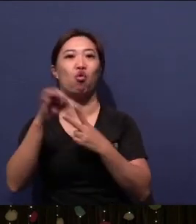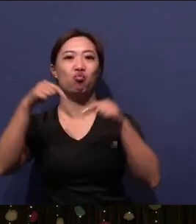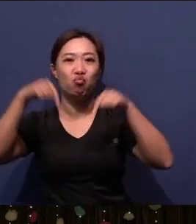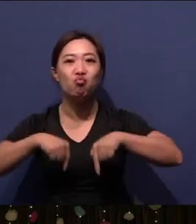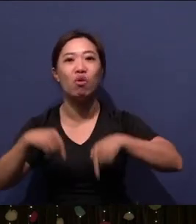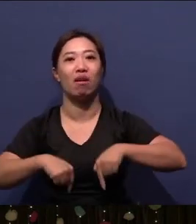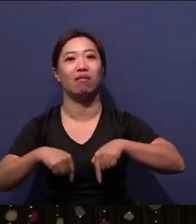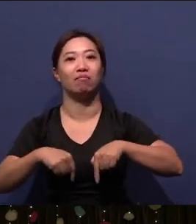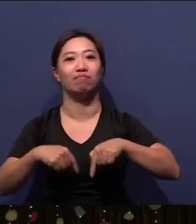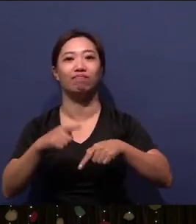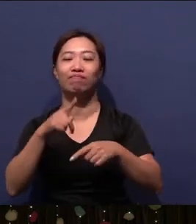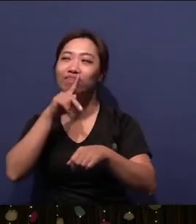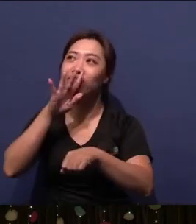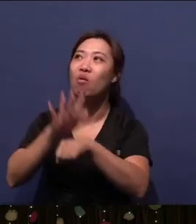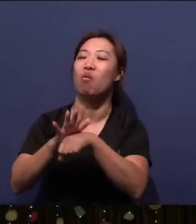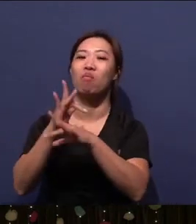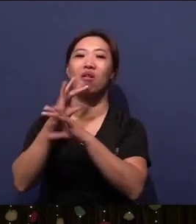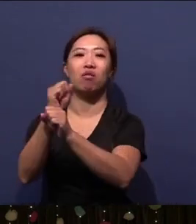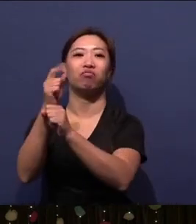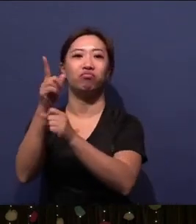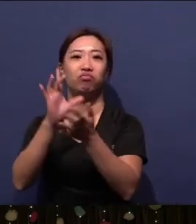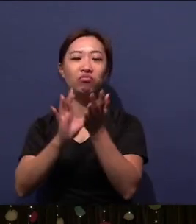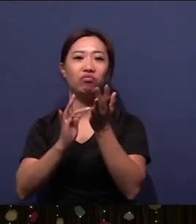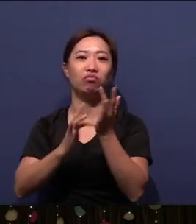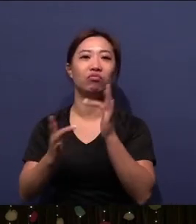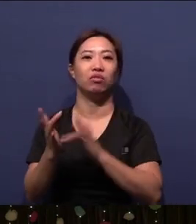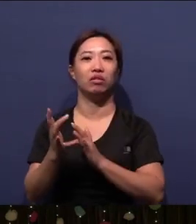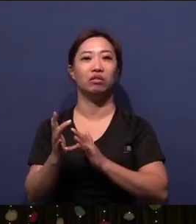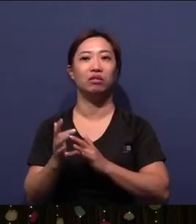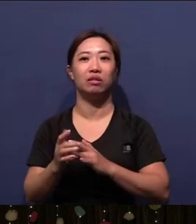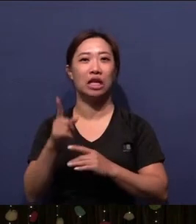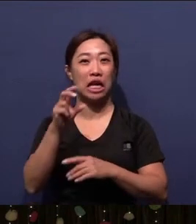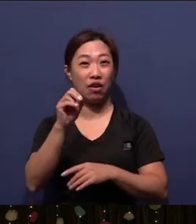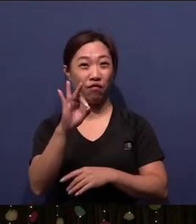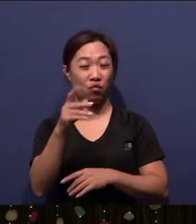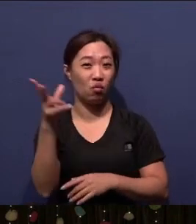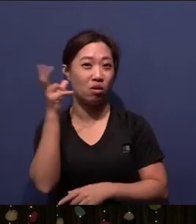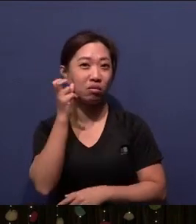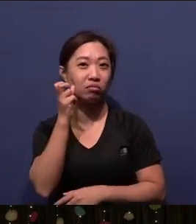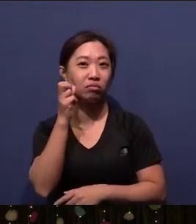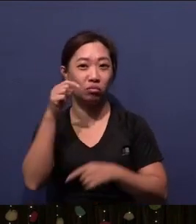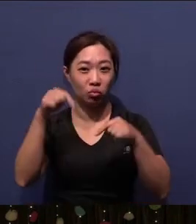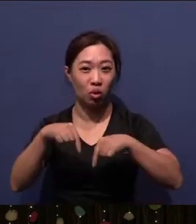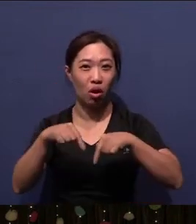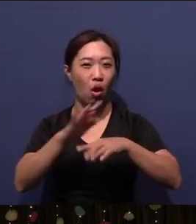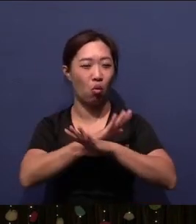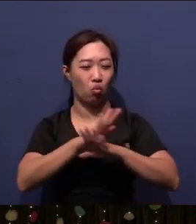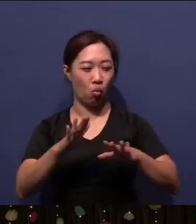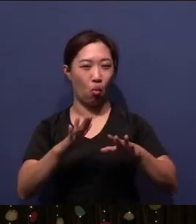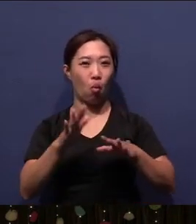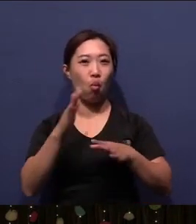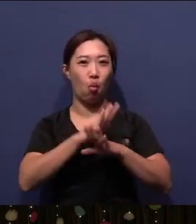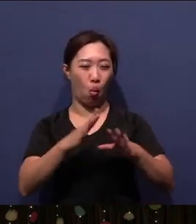your allegiance to Christ. The Bible says, today, if you hear God's word, do not harden your heart.